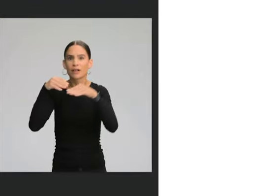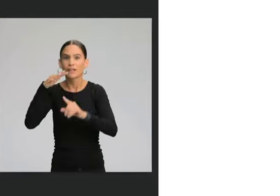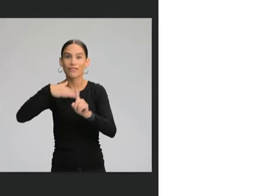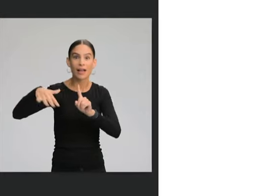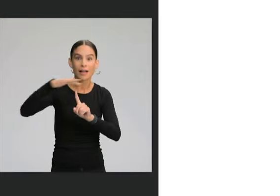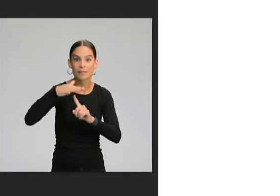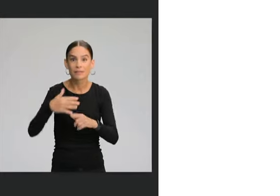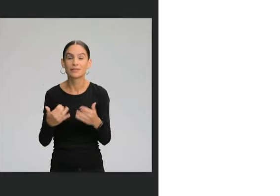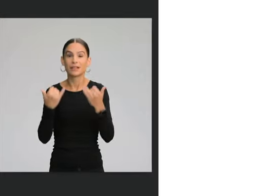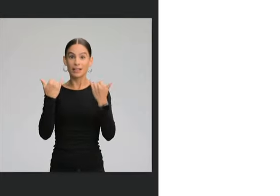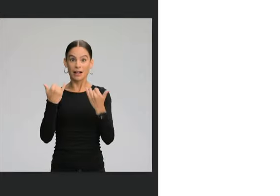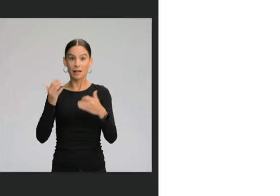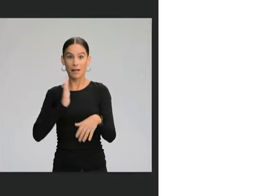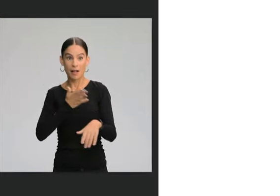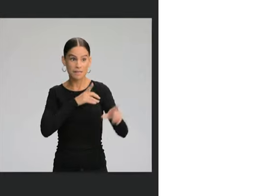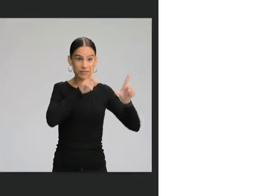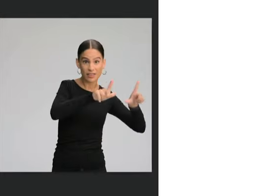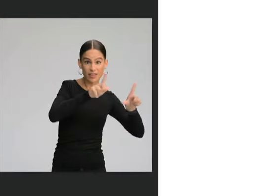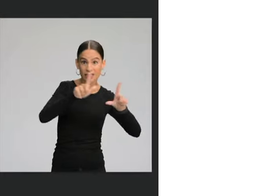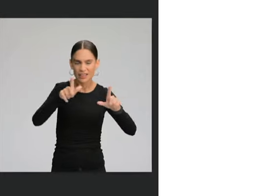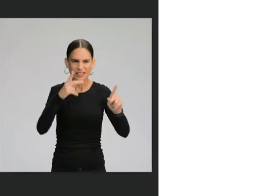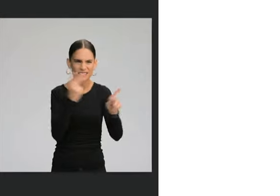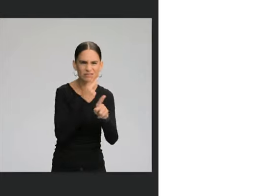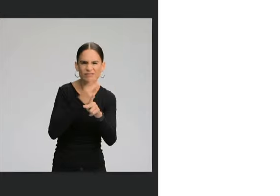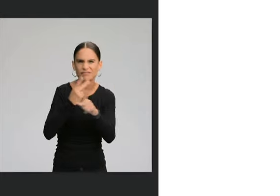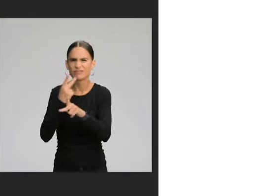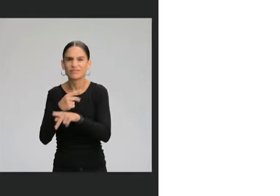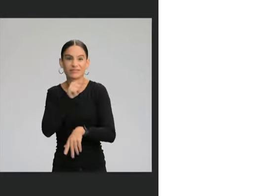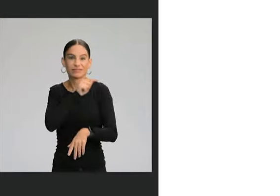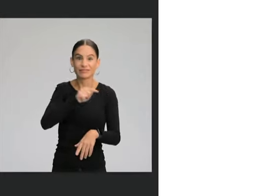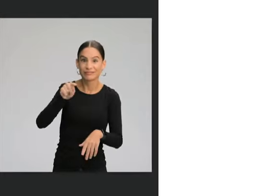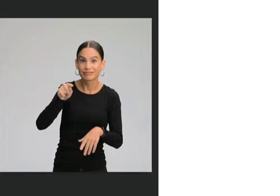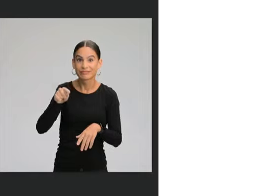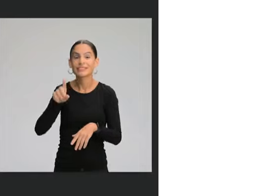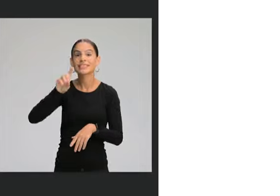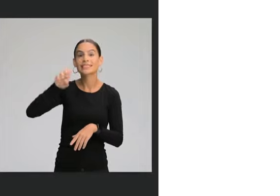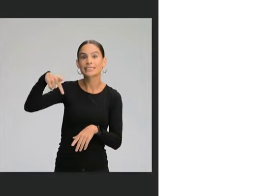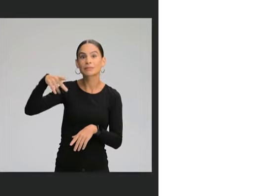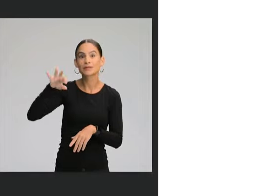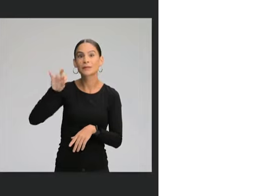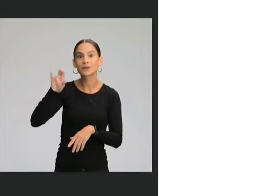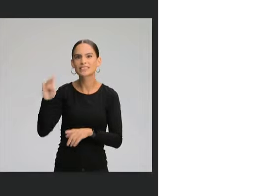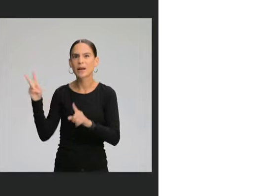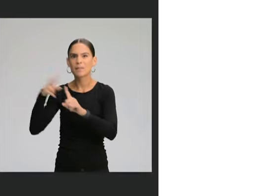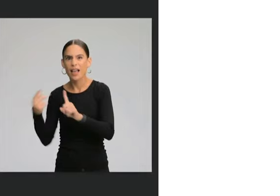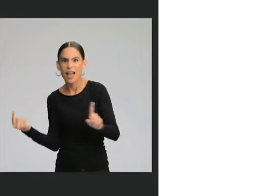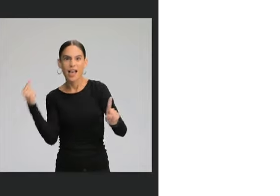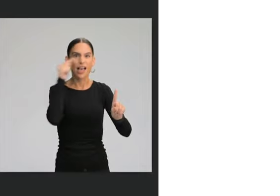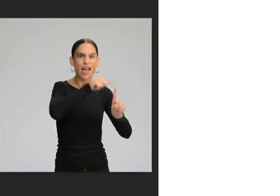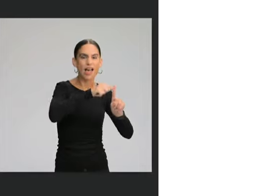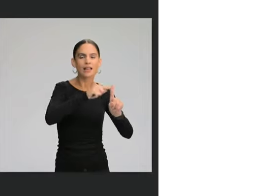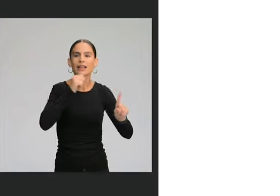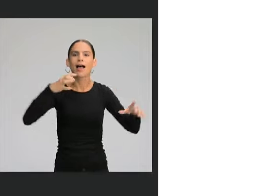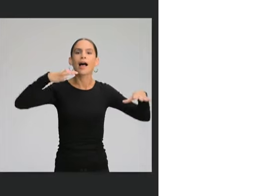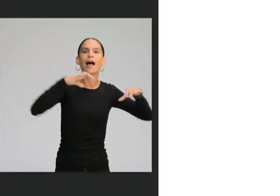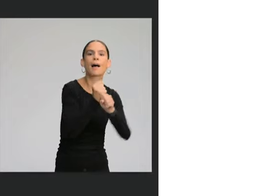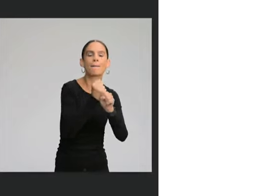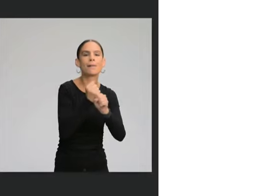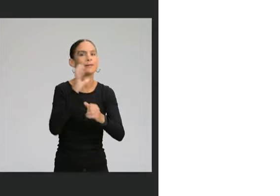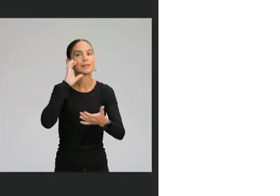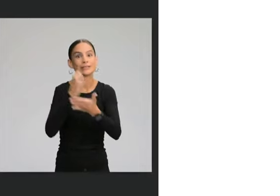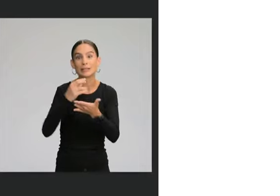our image pipeline further by applying deep fusion much earlier in the process on uncompressed images. This retains much